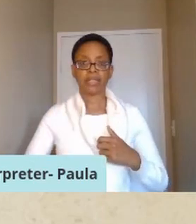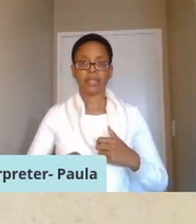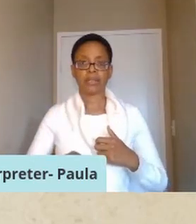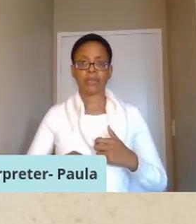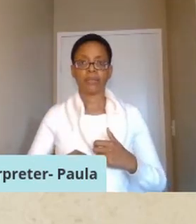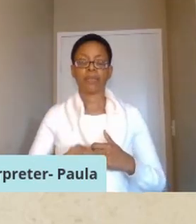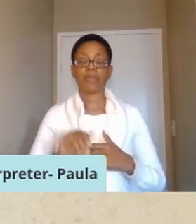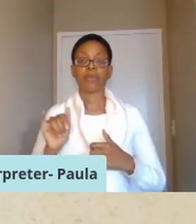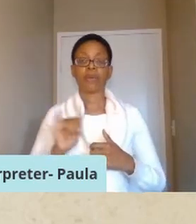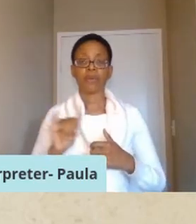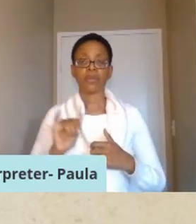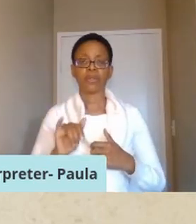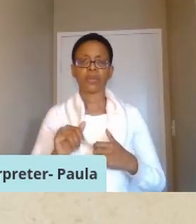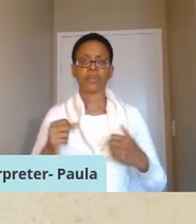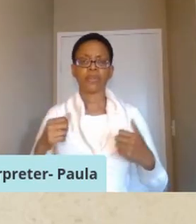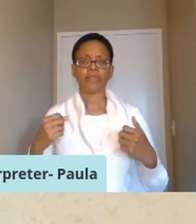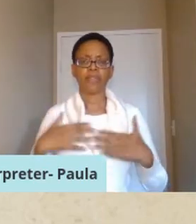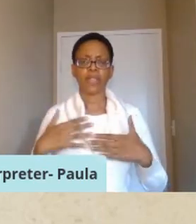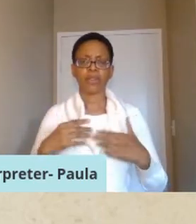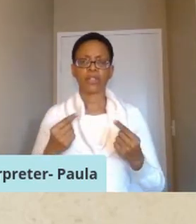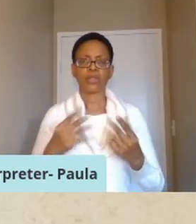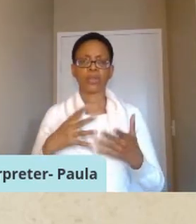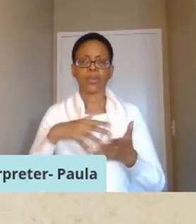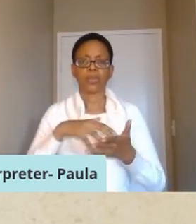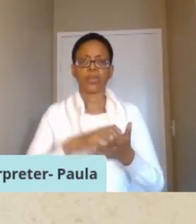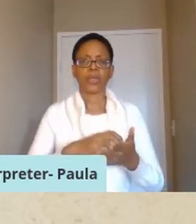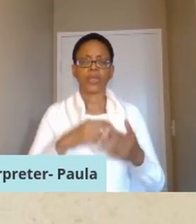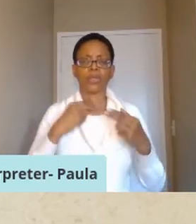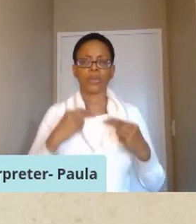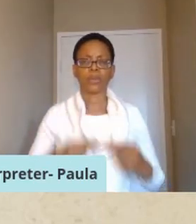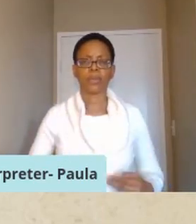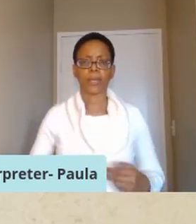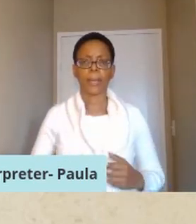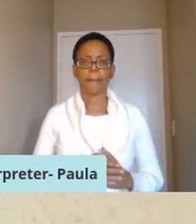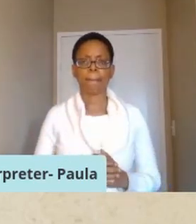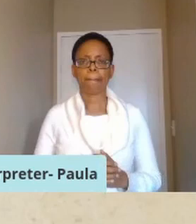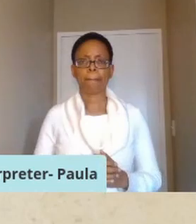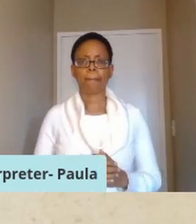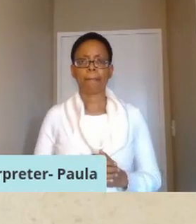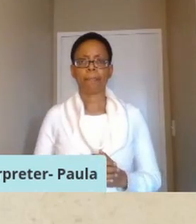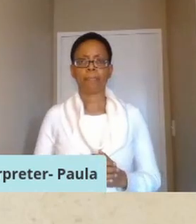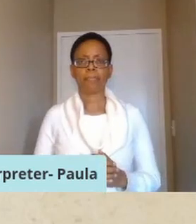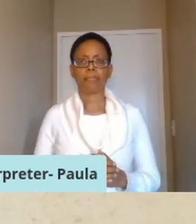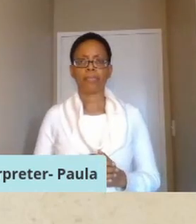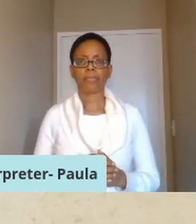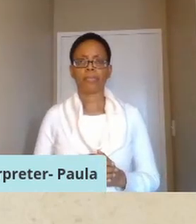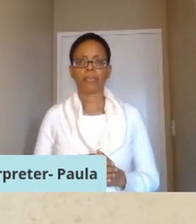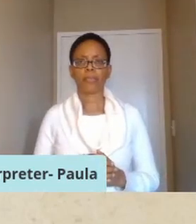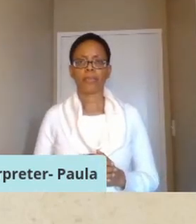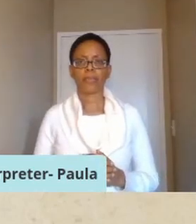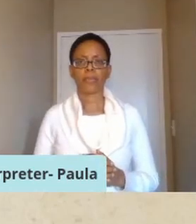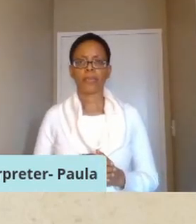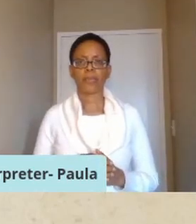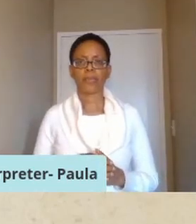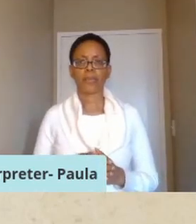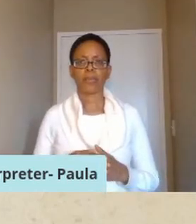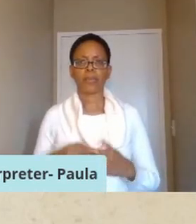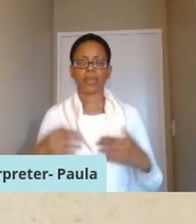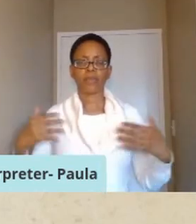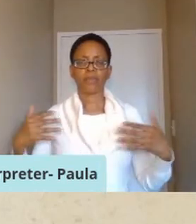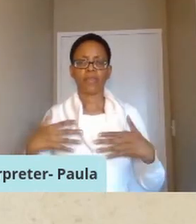weakness of human being. Fear is triggered sometimes, particularly to the